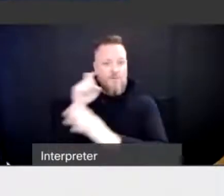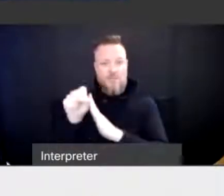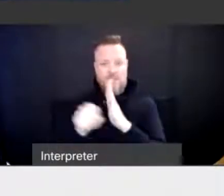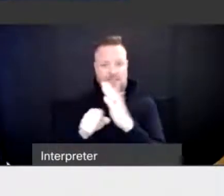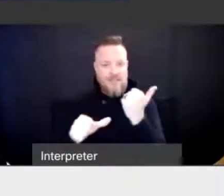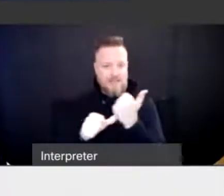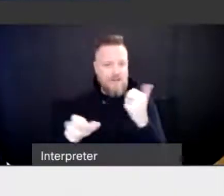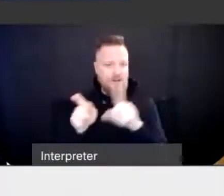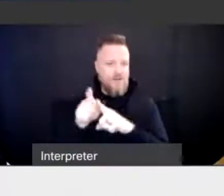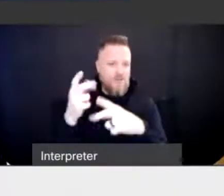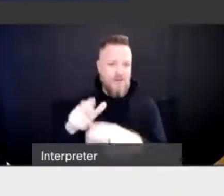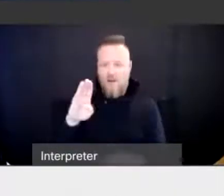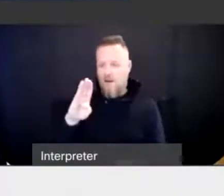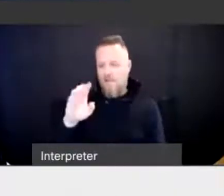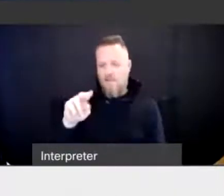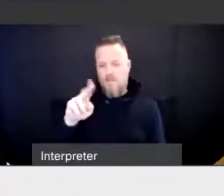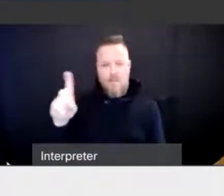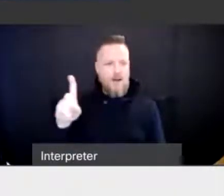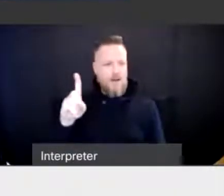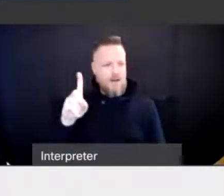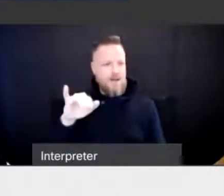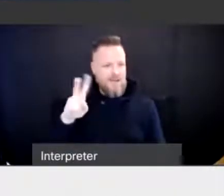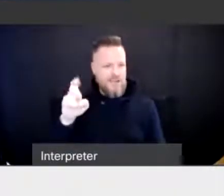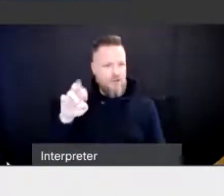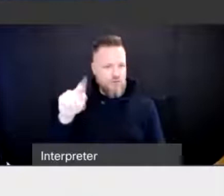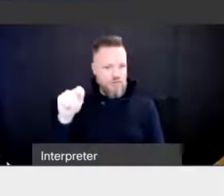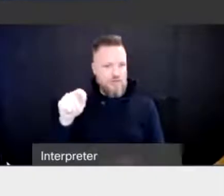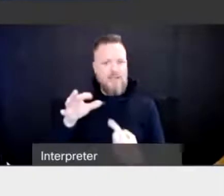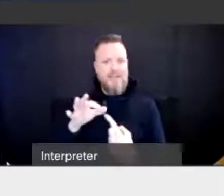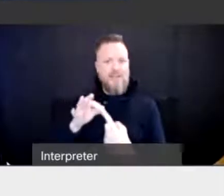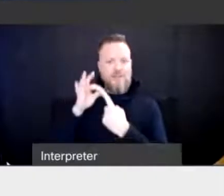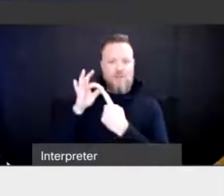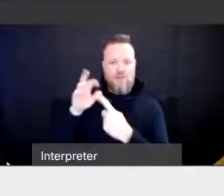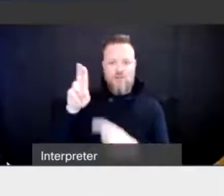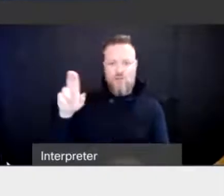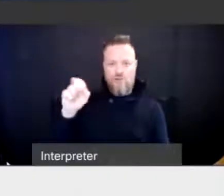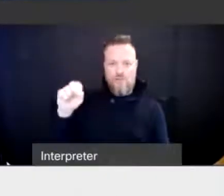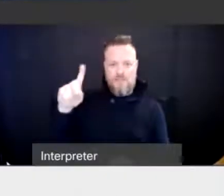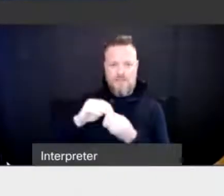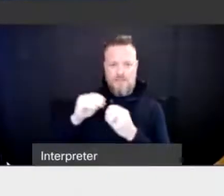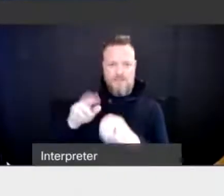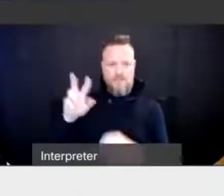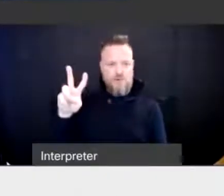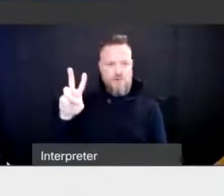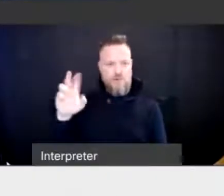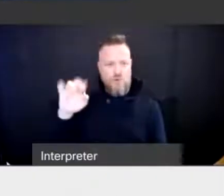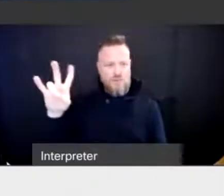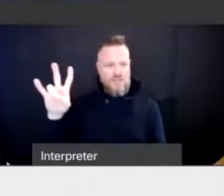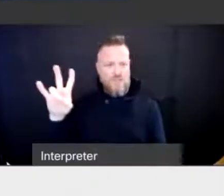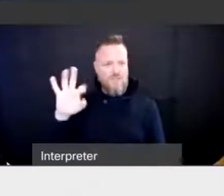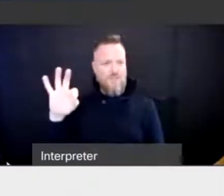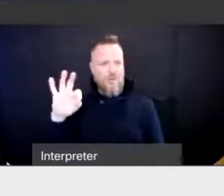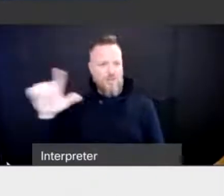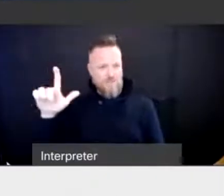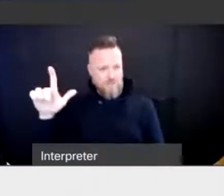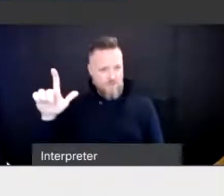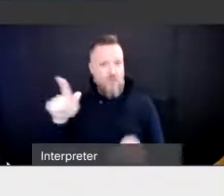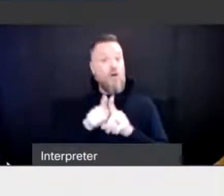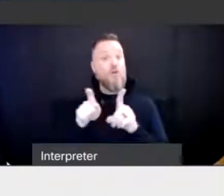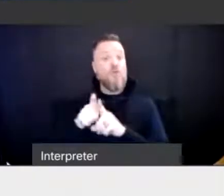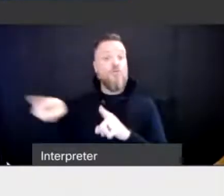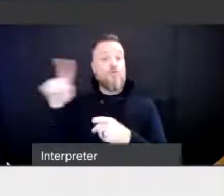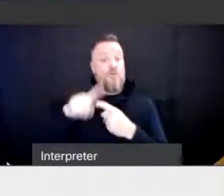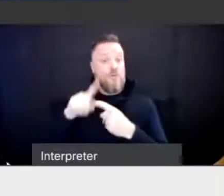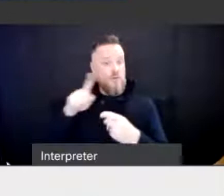otherwise known as bond and interest state aid, to exclude USD number 207 Fort Leavenworth and students enrolled in a